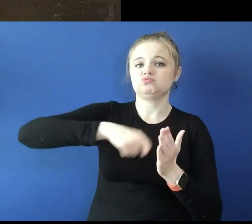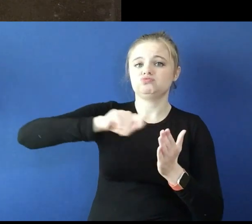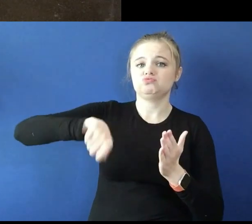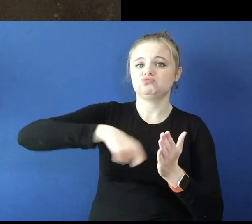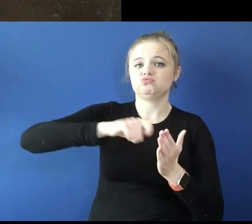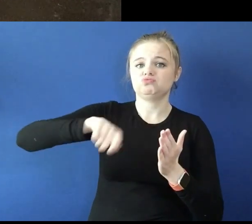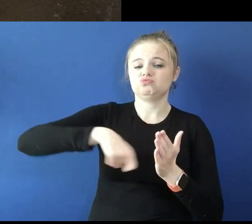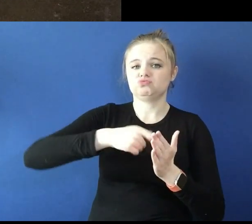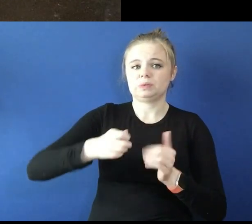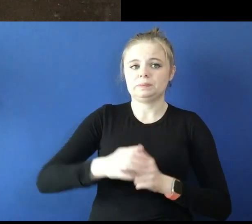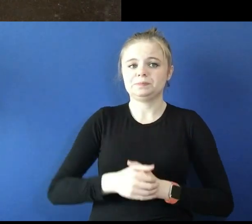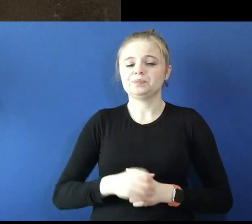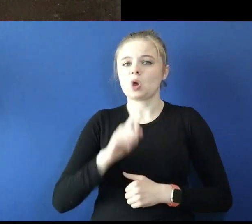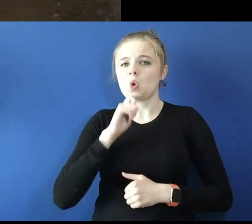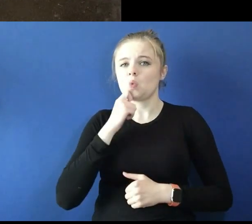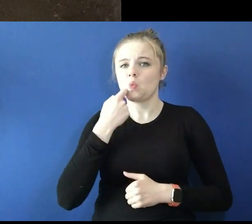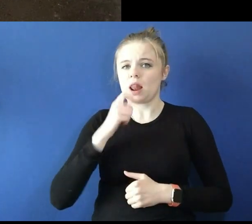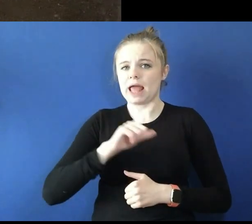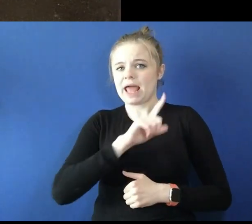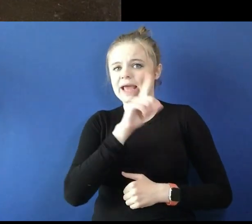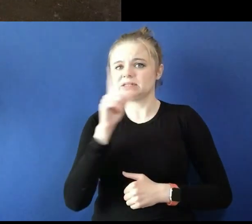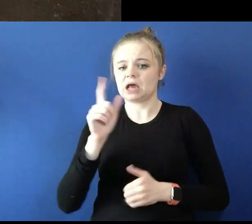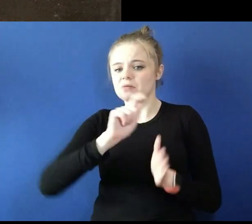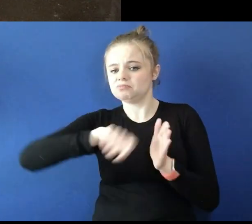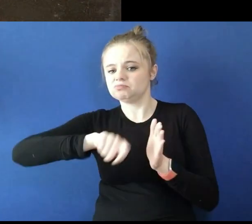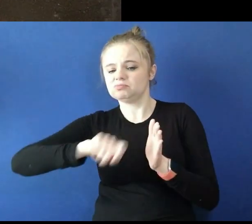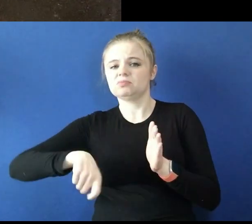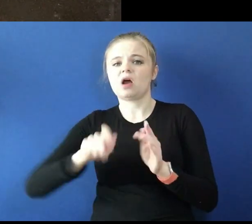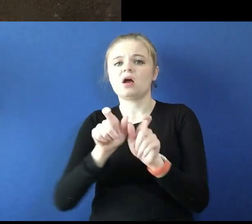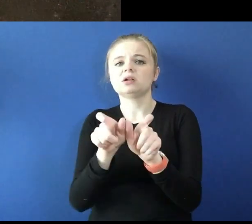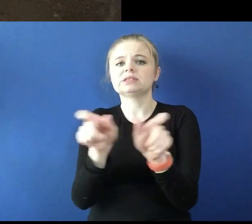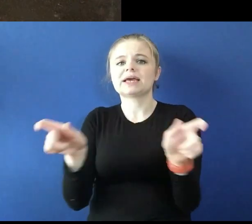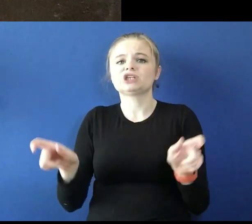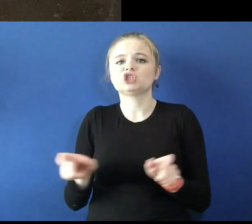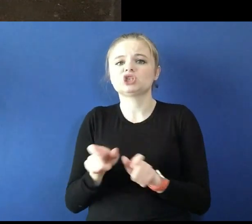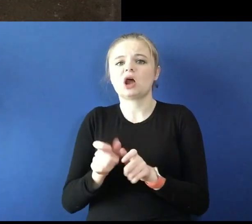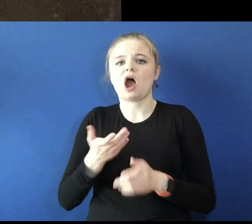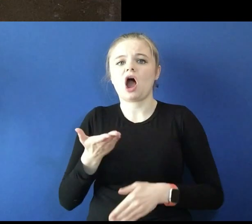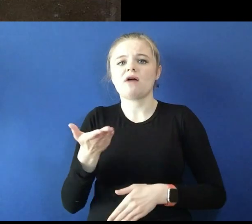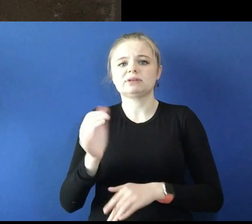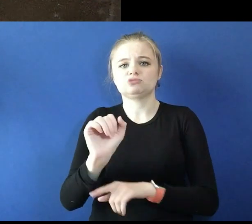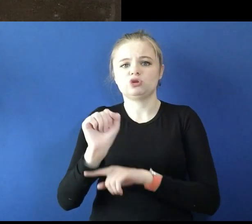before we transfer it to an oven proof dish.